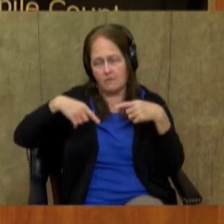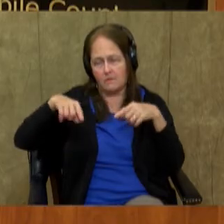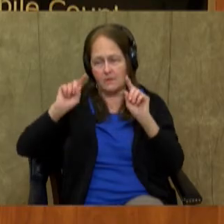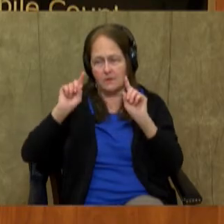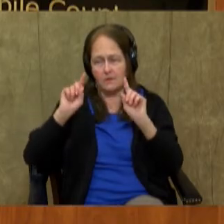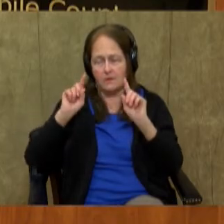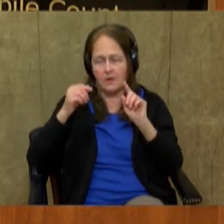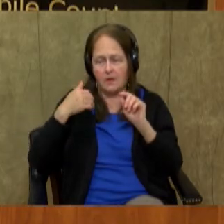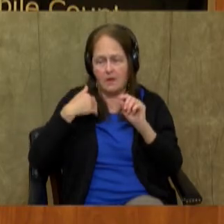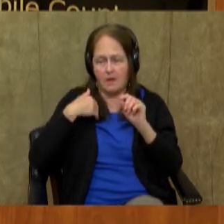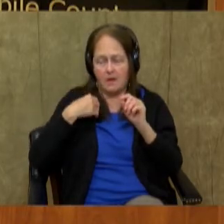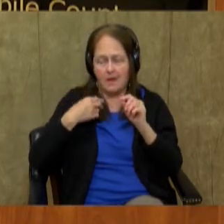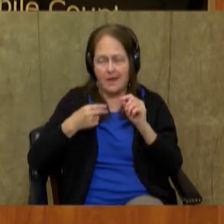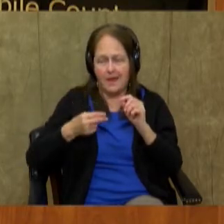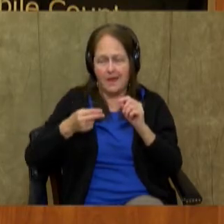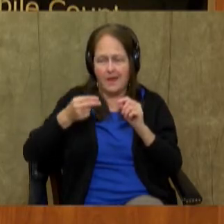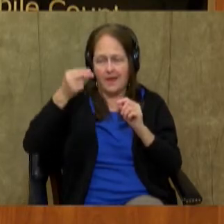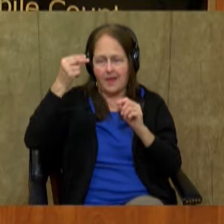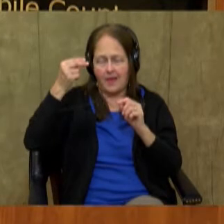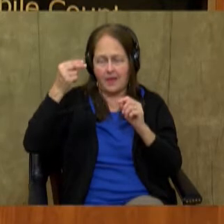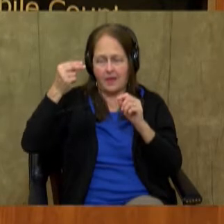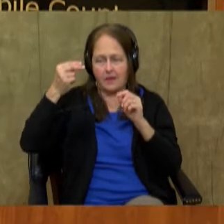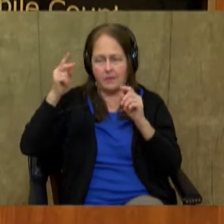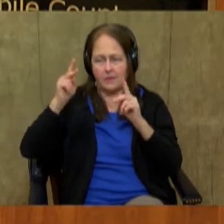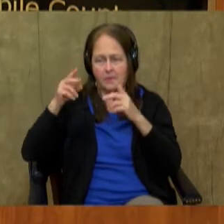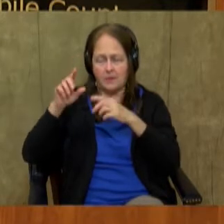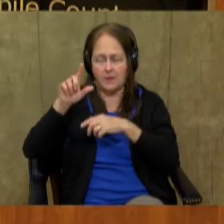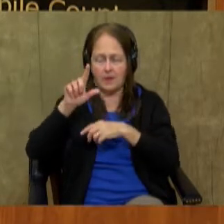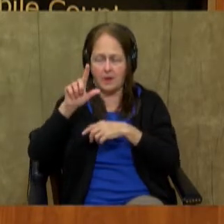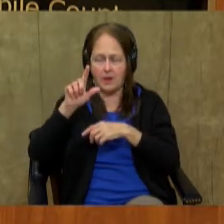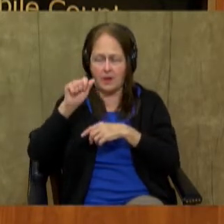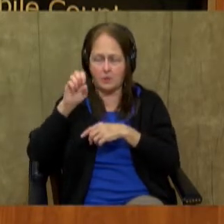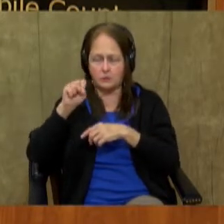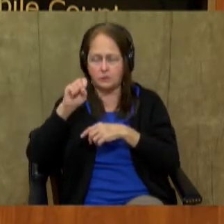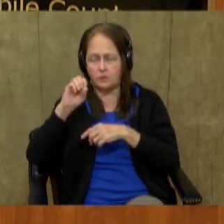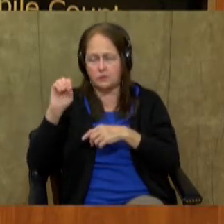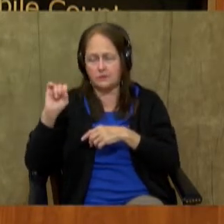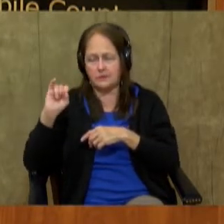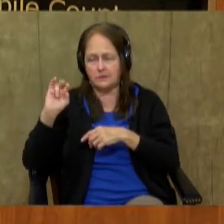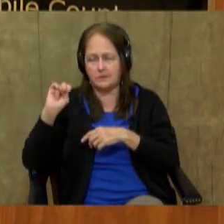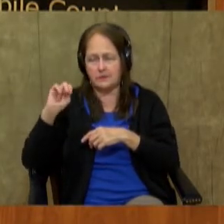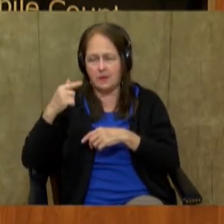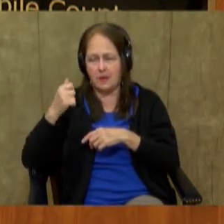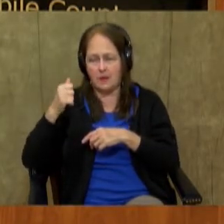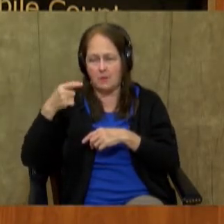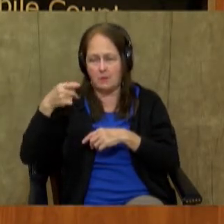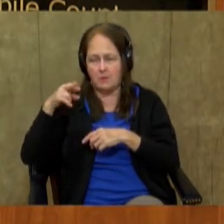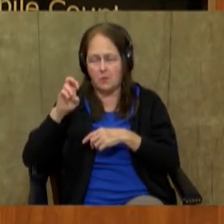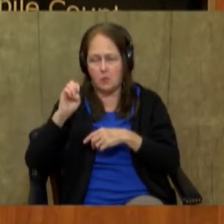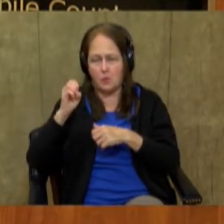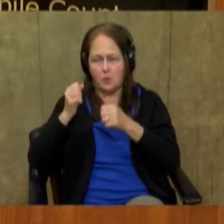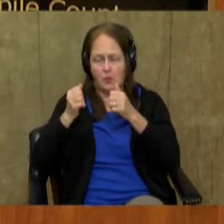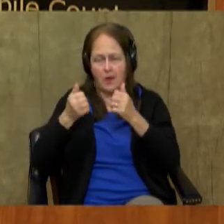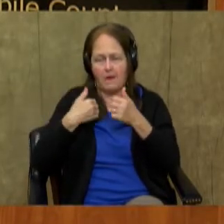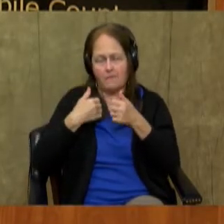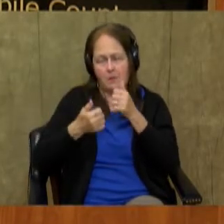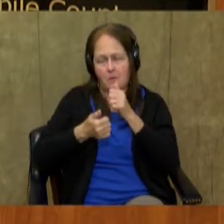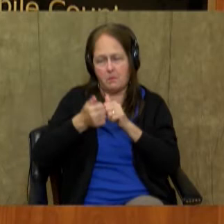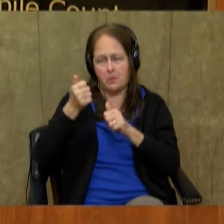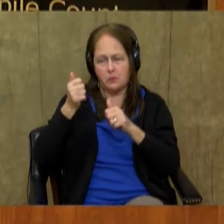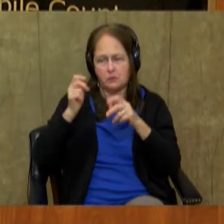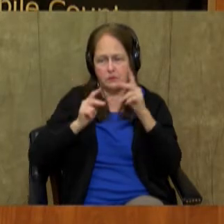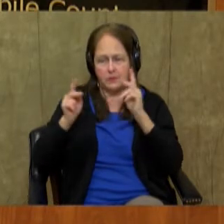which has a higher population density, Laos or Singapore? All right, so let's find Laos and let's find